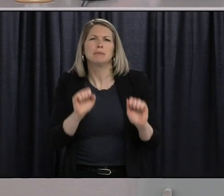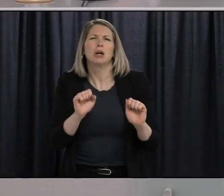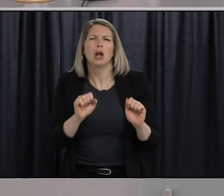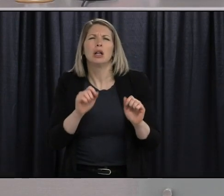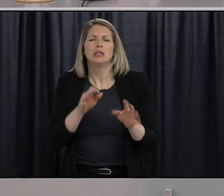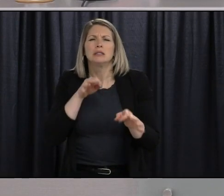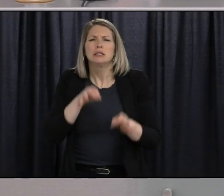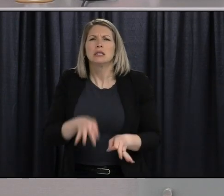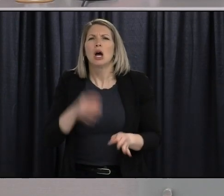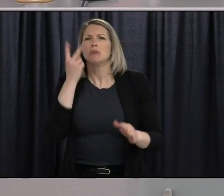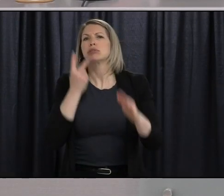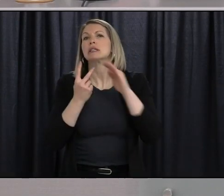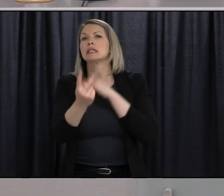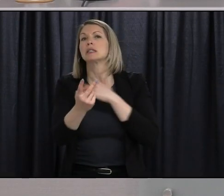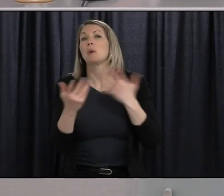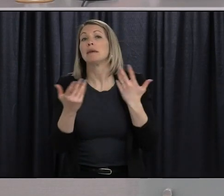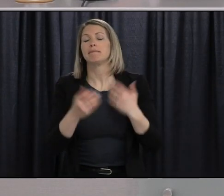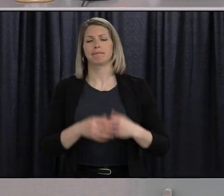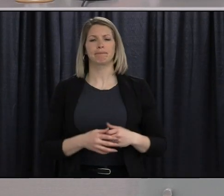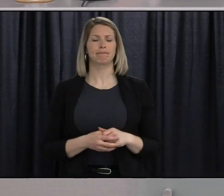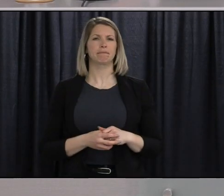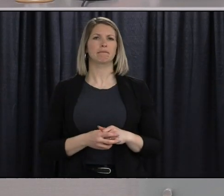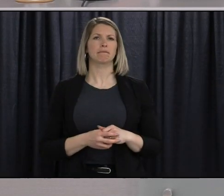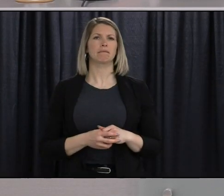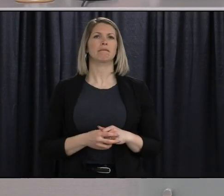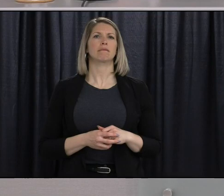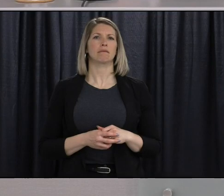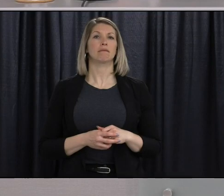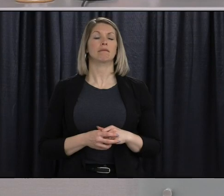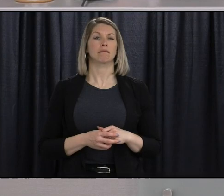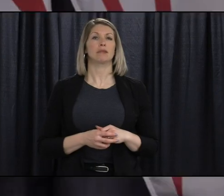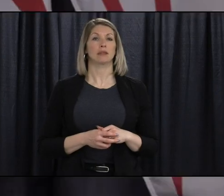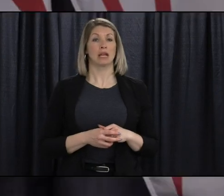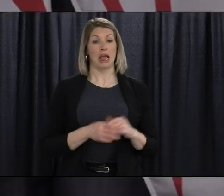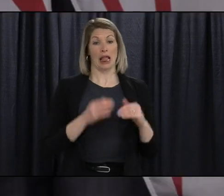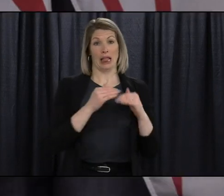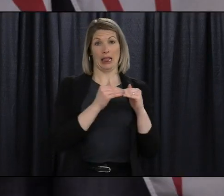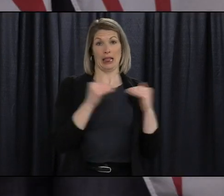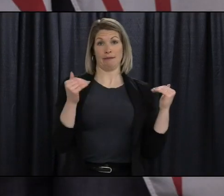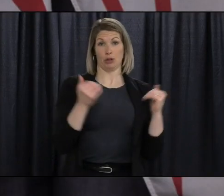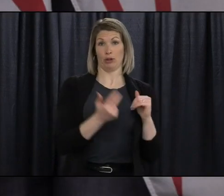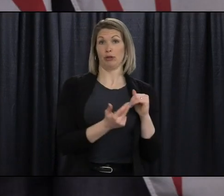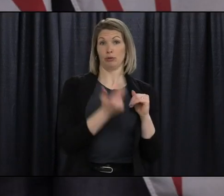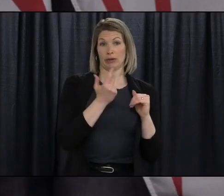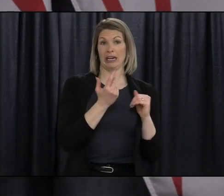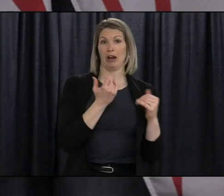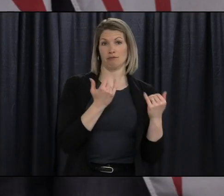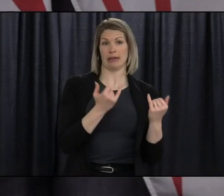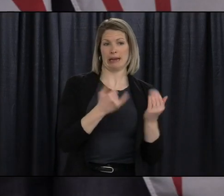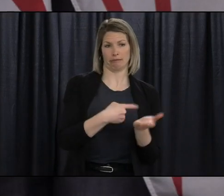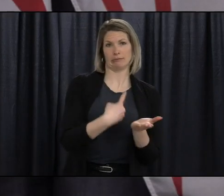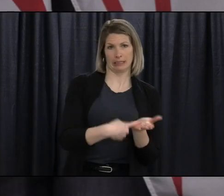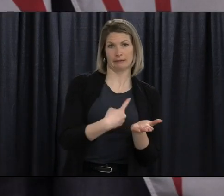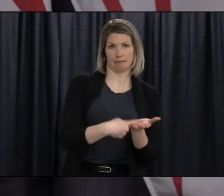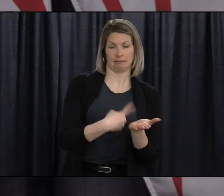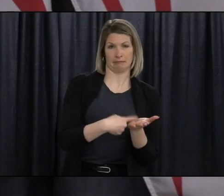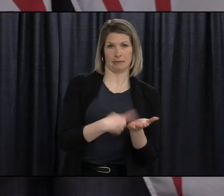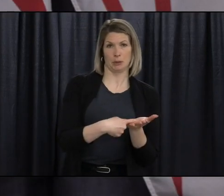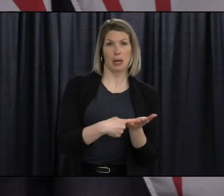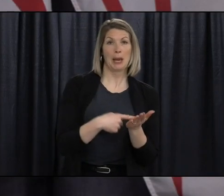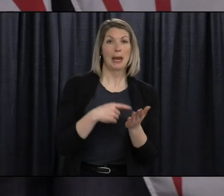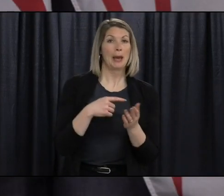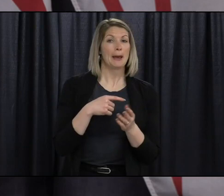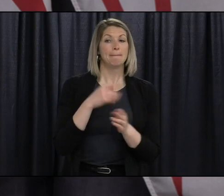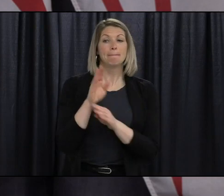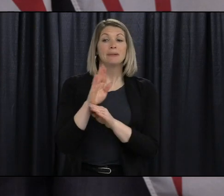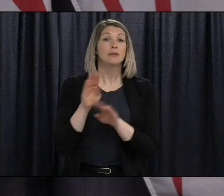So there are guidelines that are either have been developed or in the process of being developed for businesses that can open in level 3.